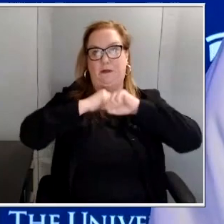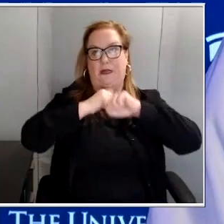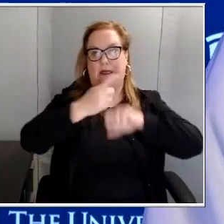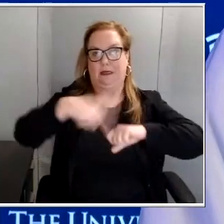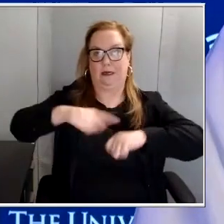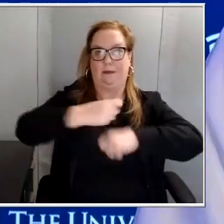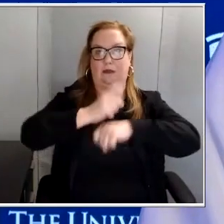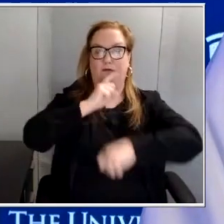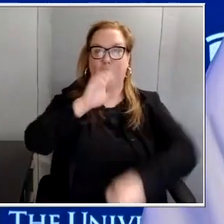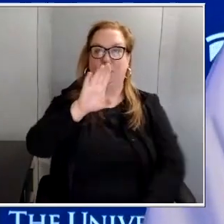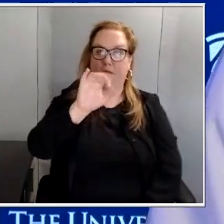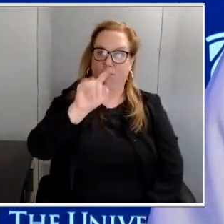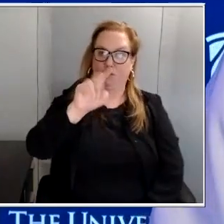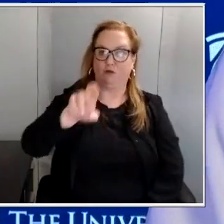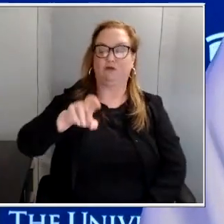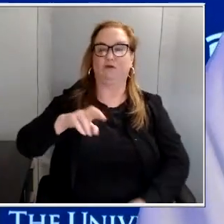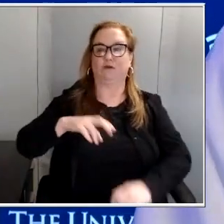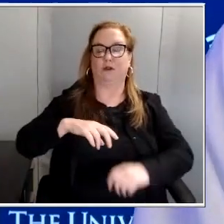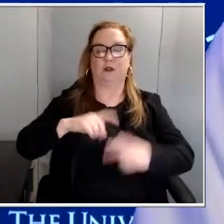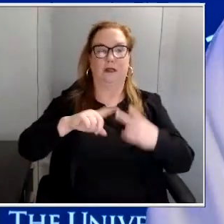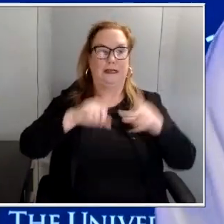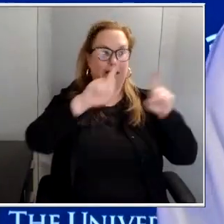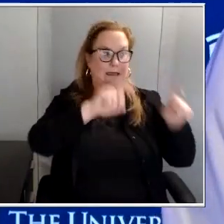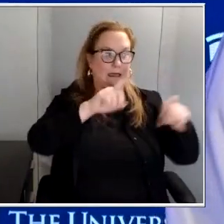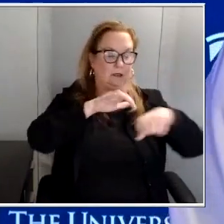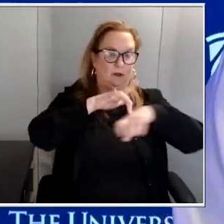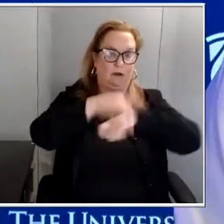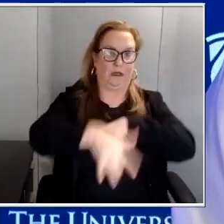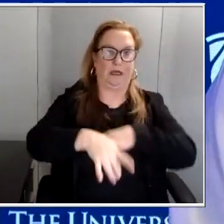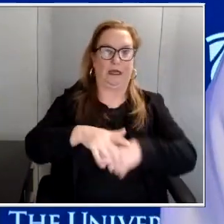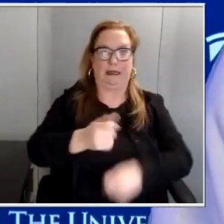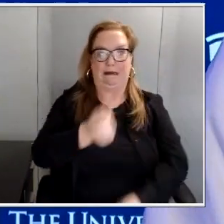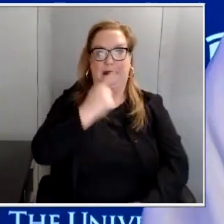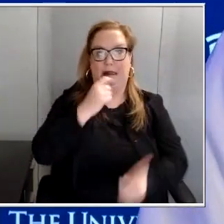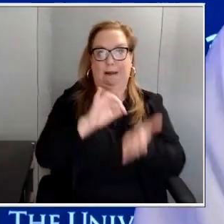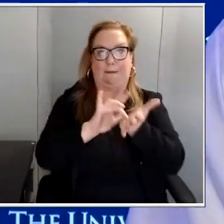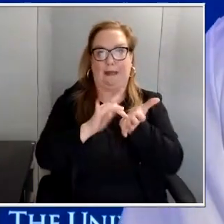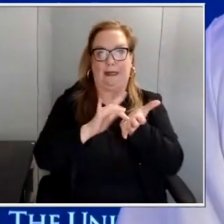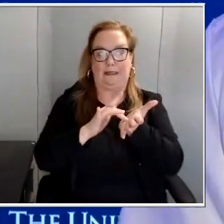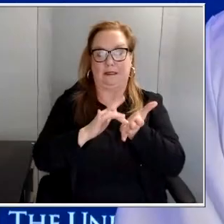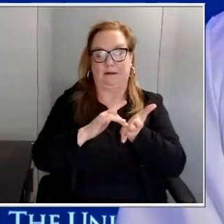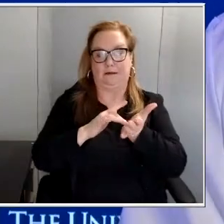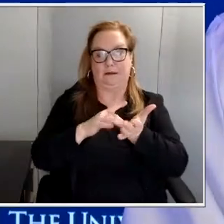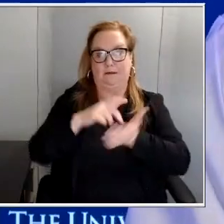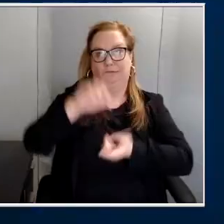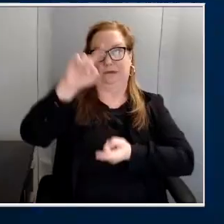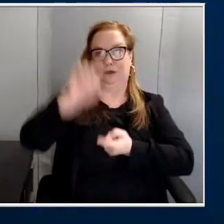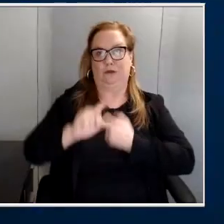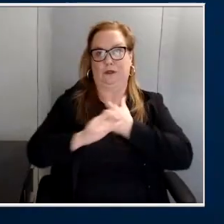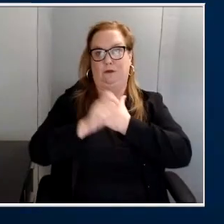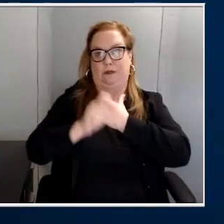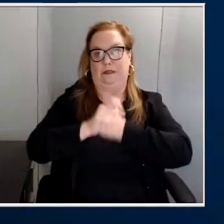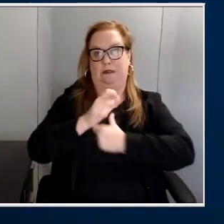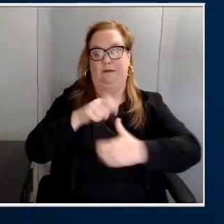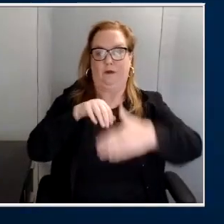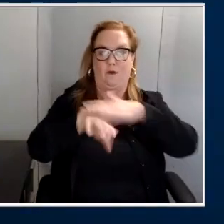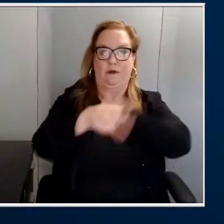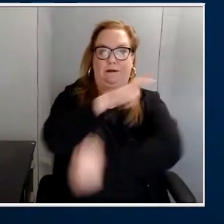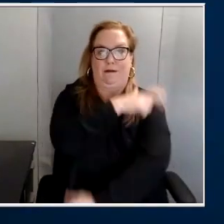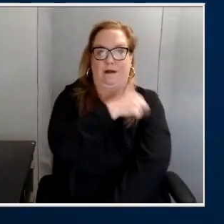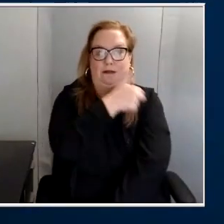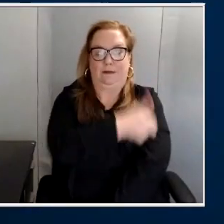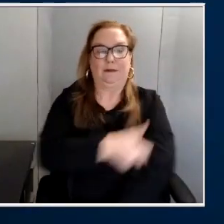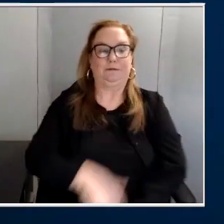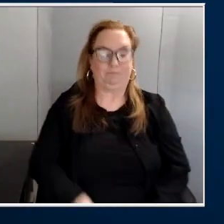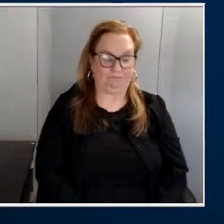their boosters, getting them tested early, and getting on Paxlovid early to help reduce that risk of hospitalization. Yeah, and we know that the numbers